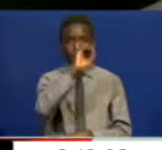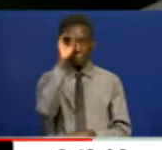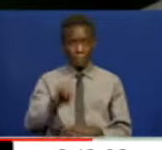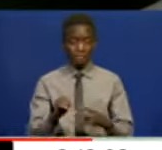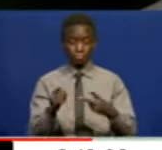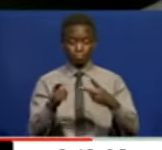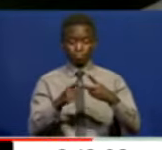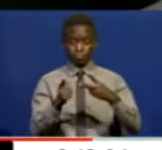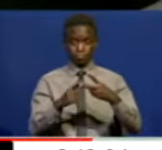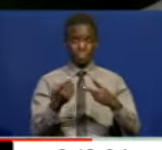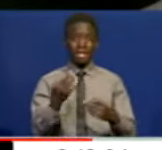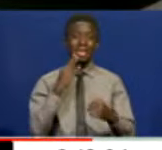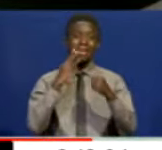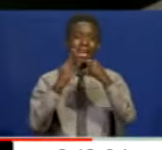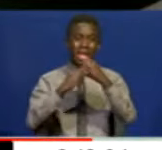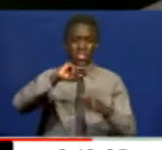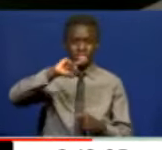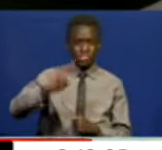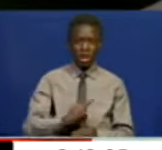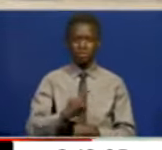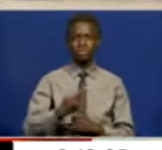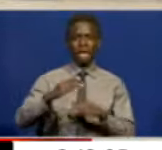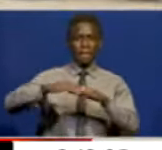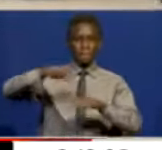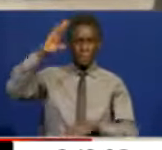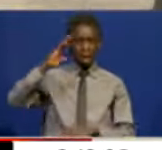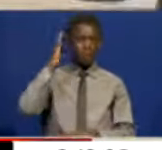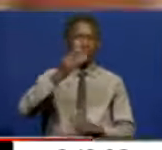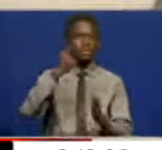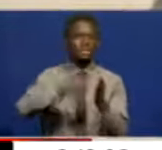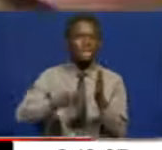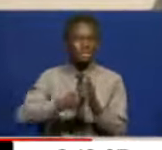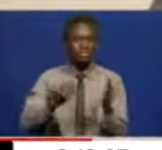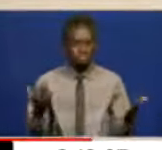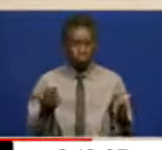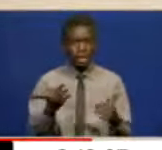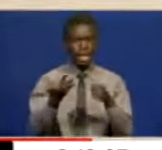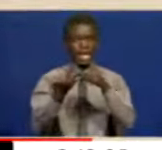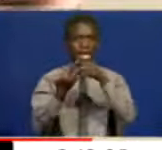be taxed at 35%.